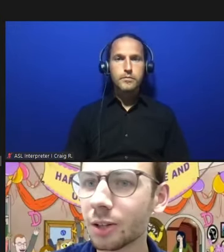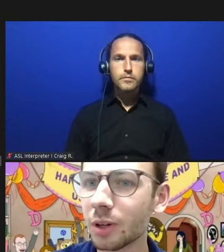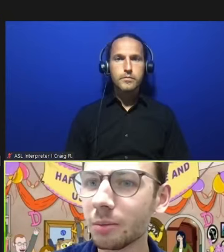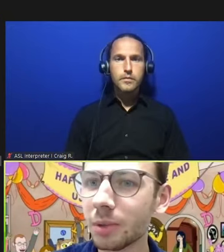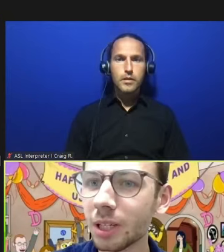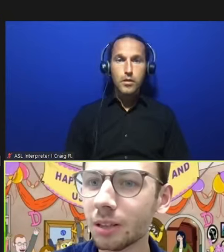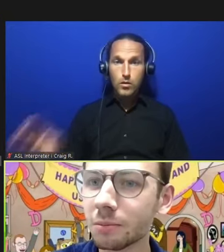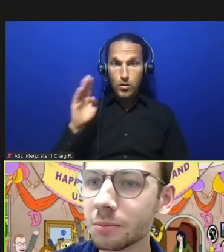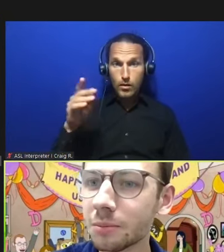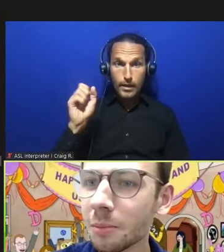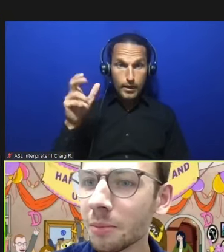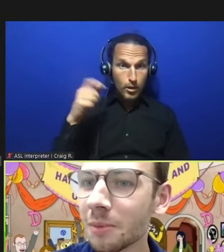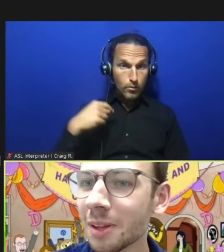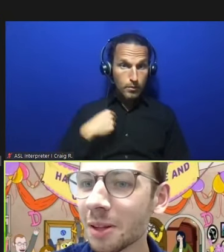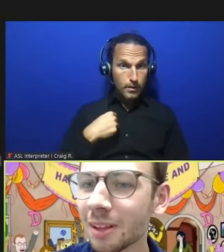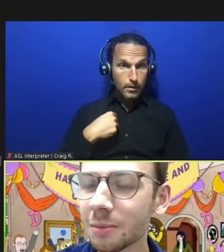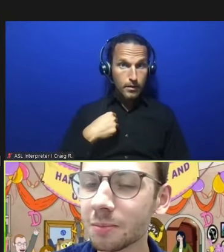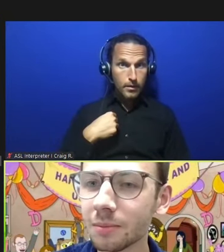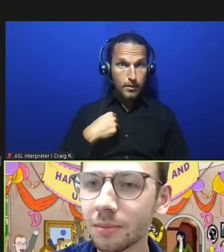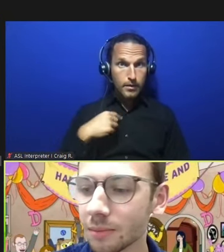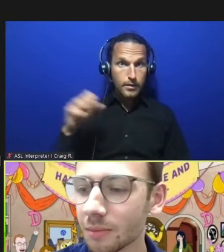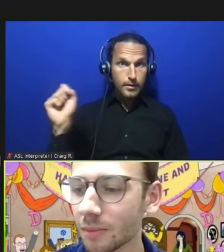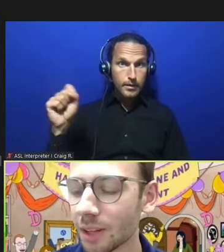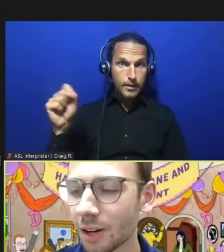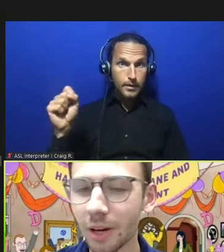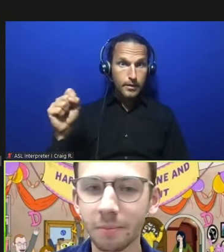Hi, can you hear me? Yes.